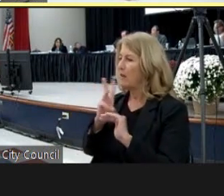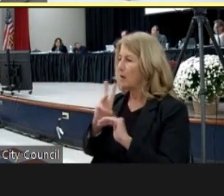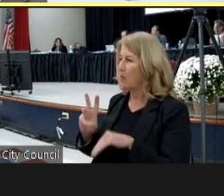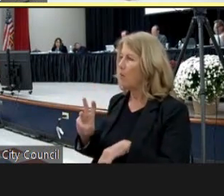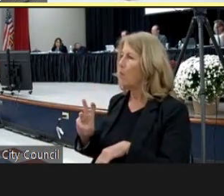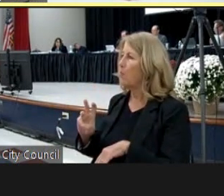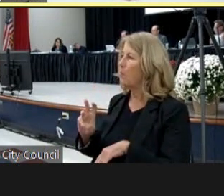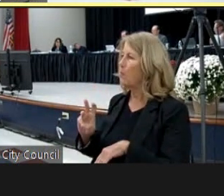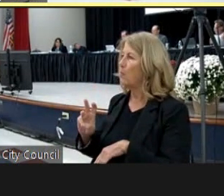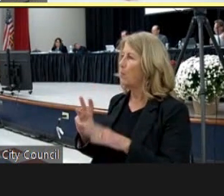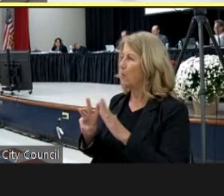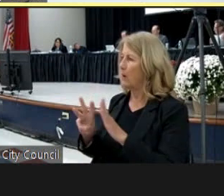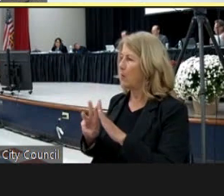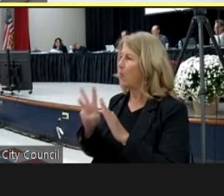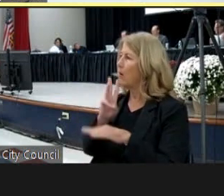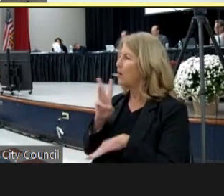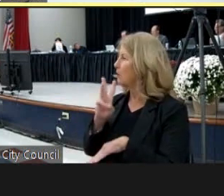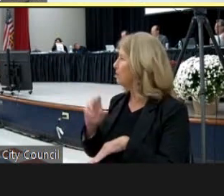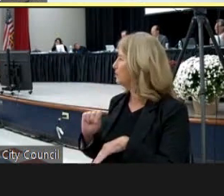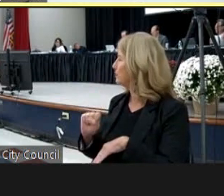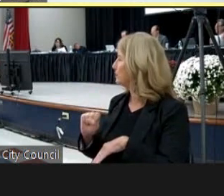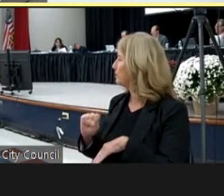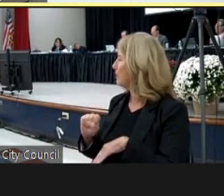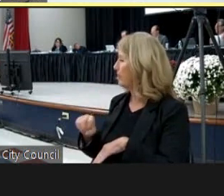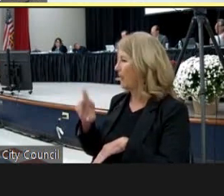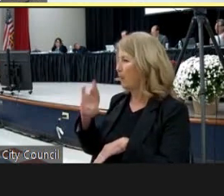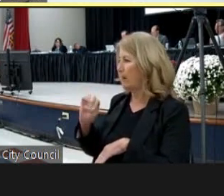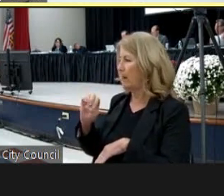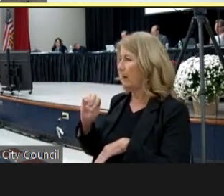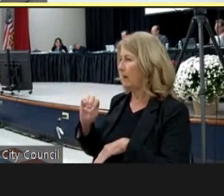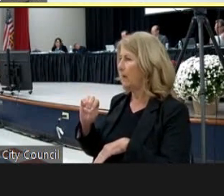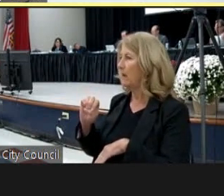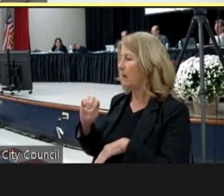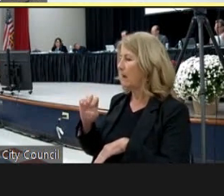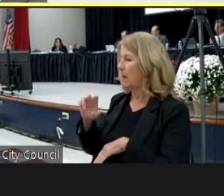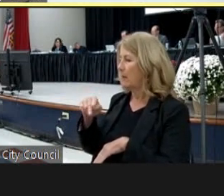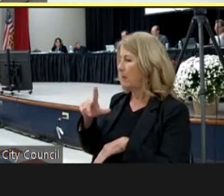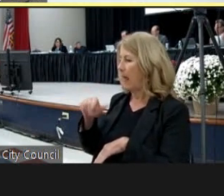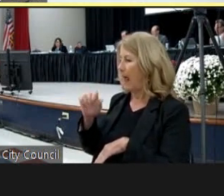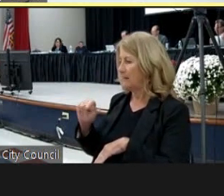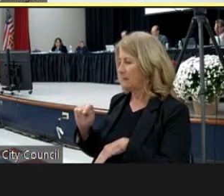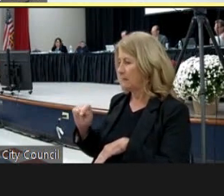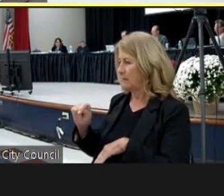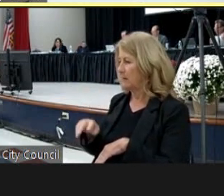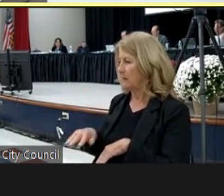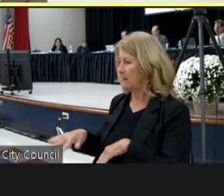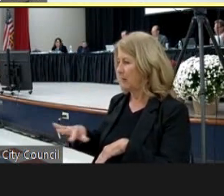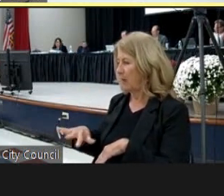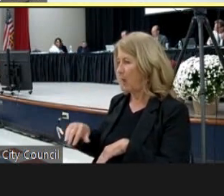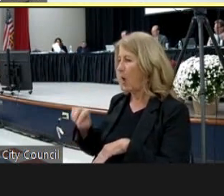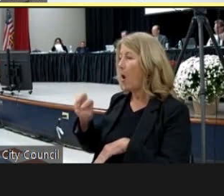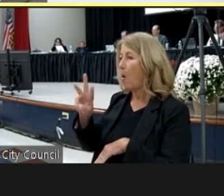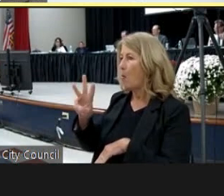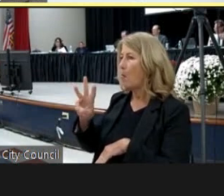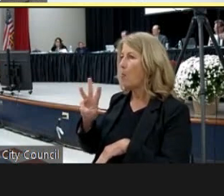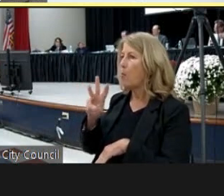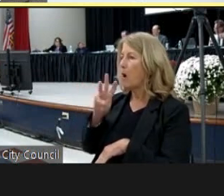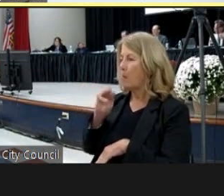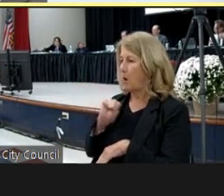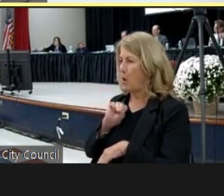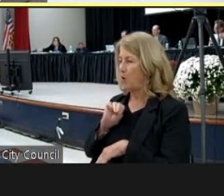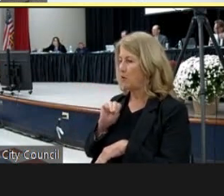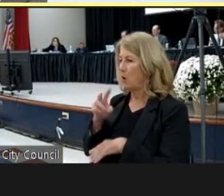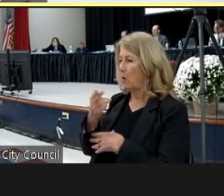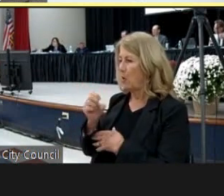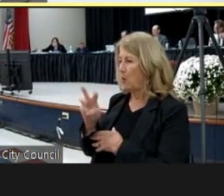And then the next plat is a replat of the Walmart on Hewitt Drive. They're platting out